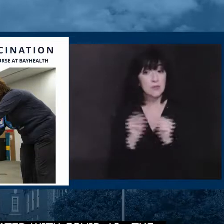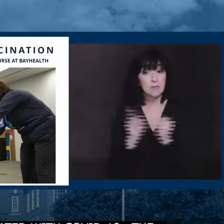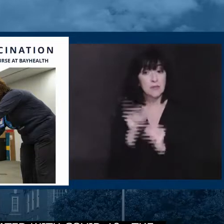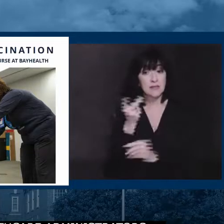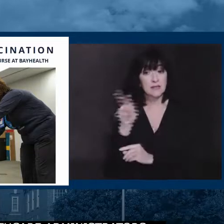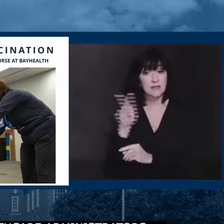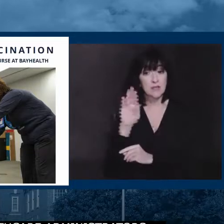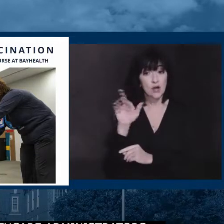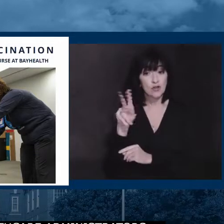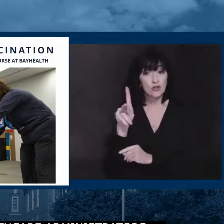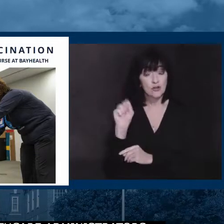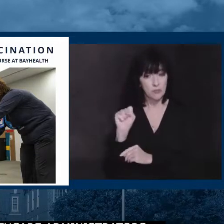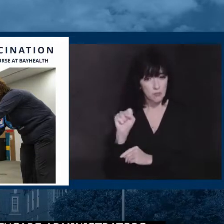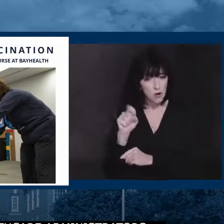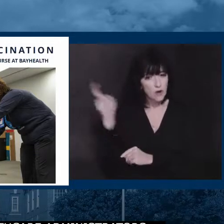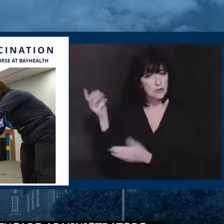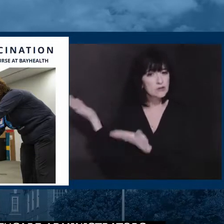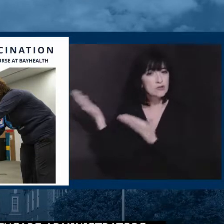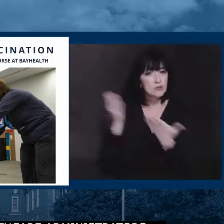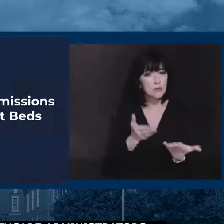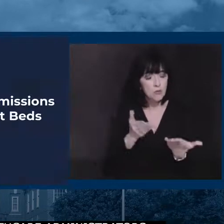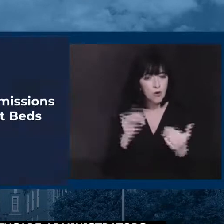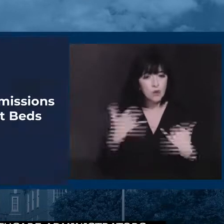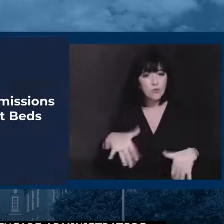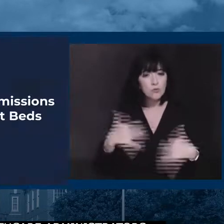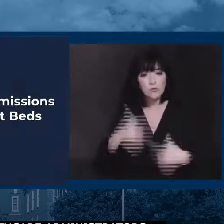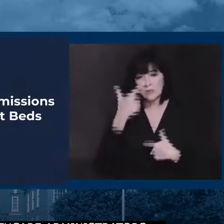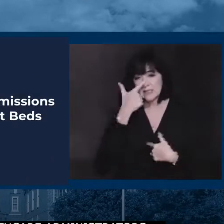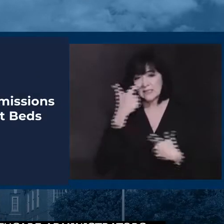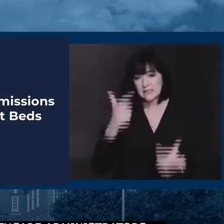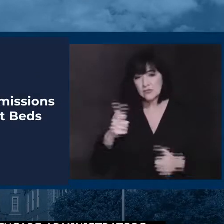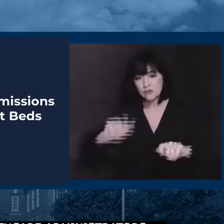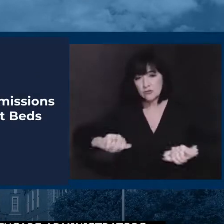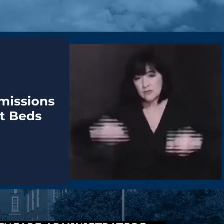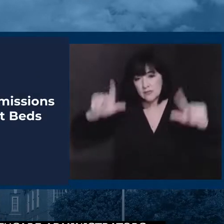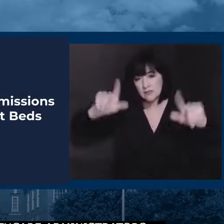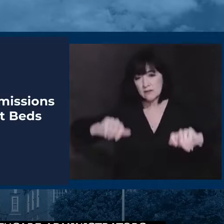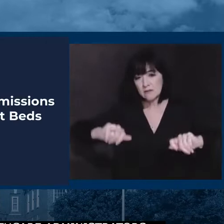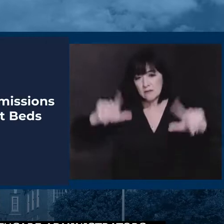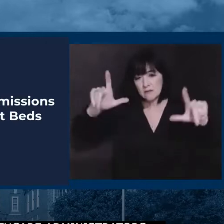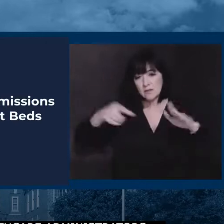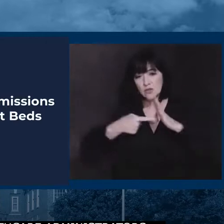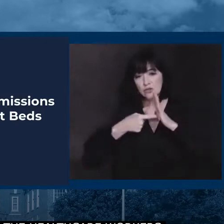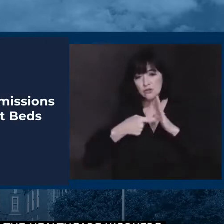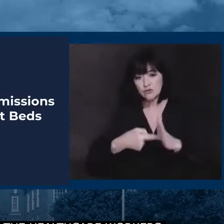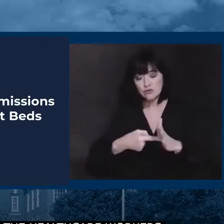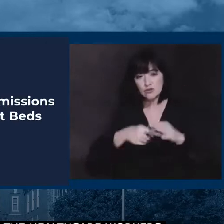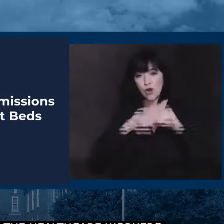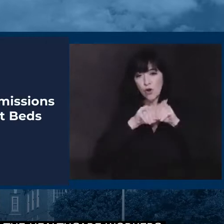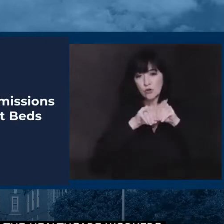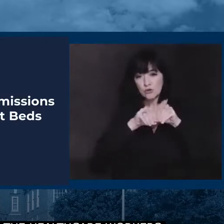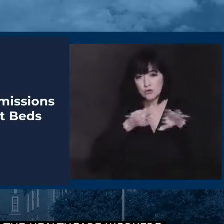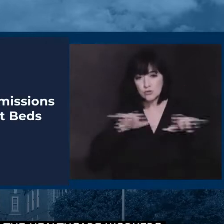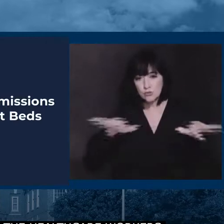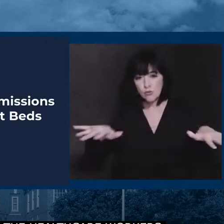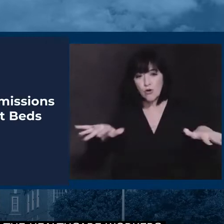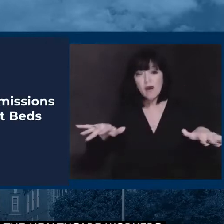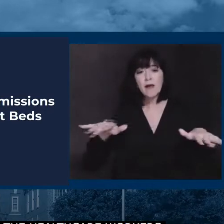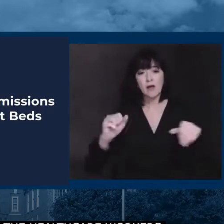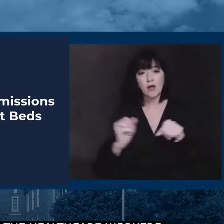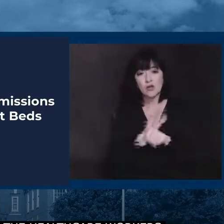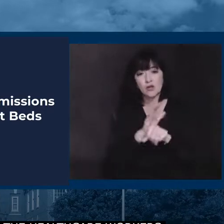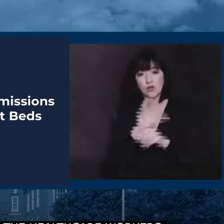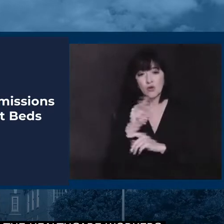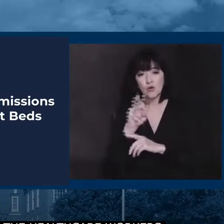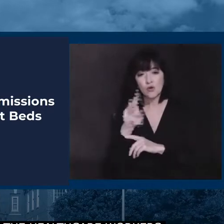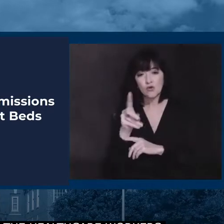really interesting slides in that showed and illustrated the spread of the COVID-19 virus